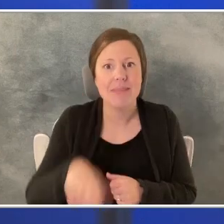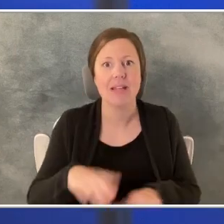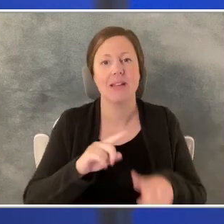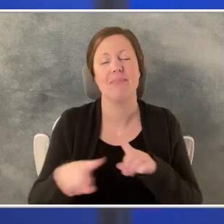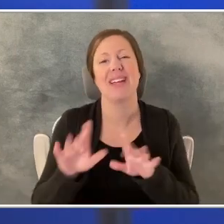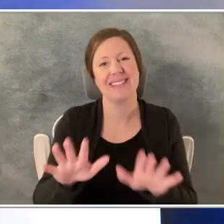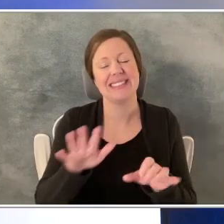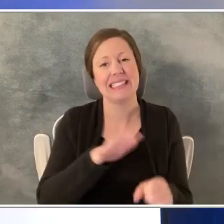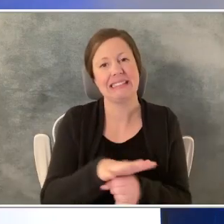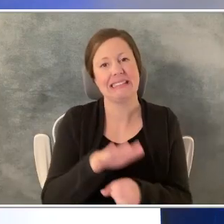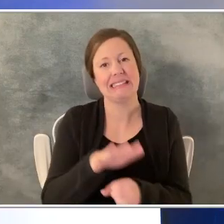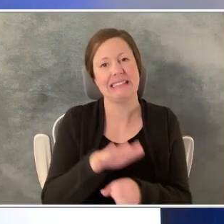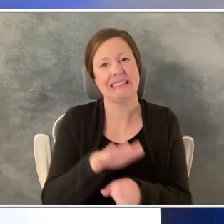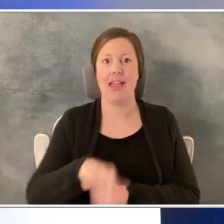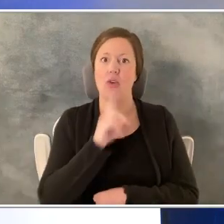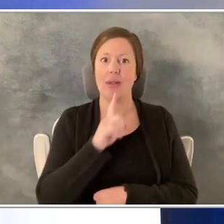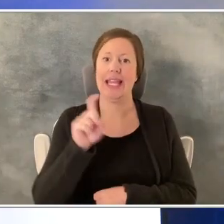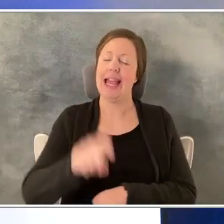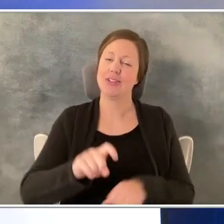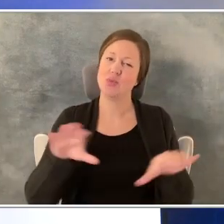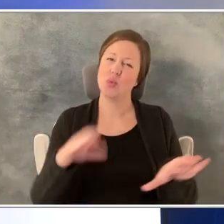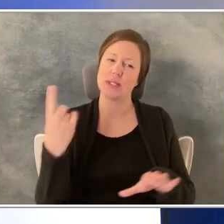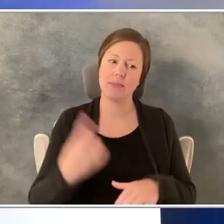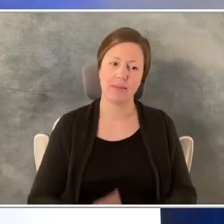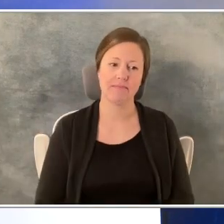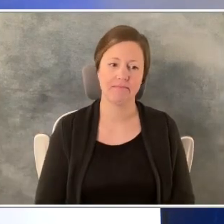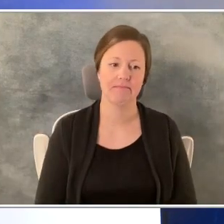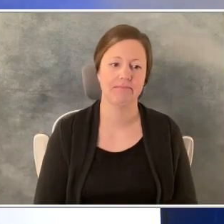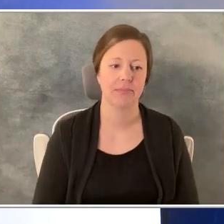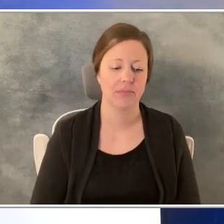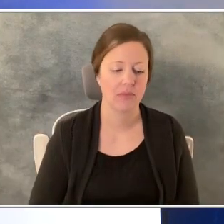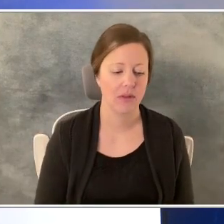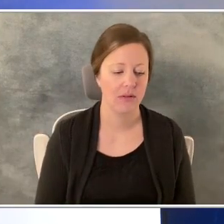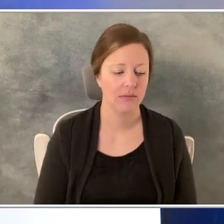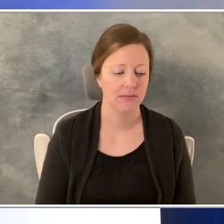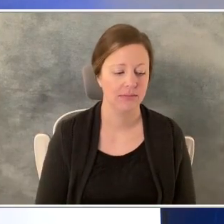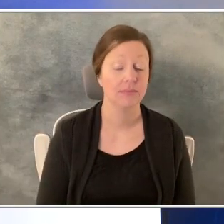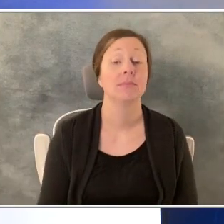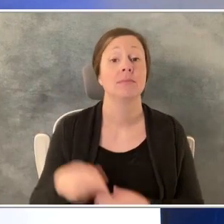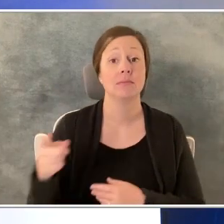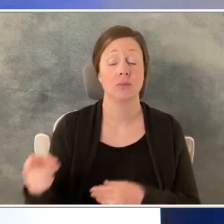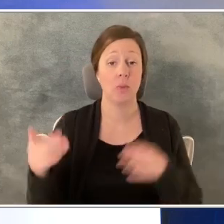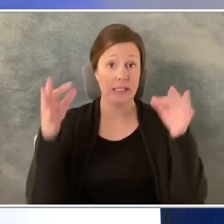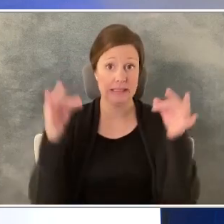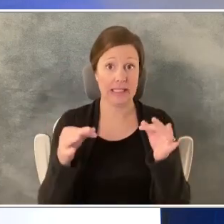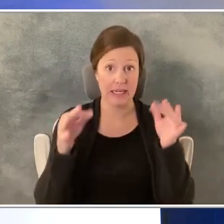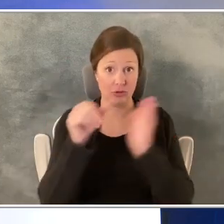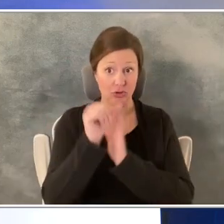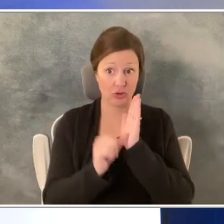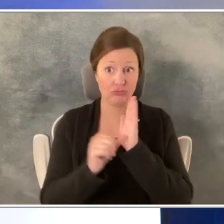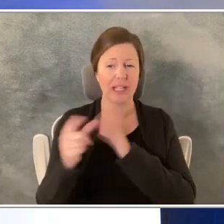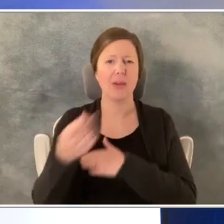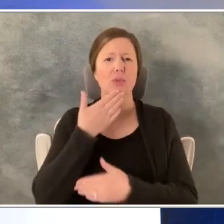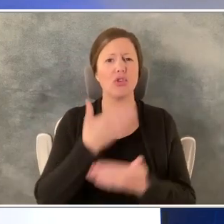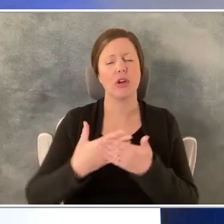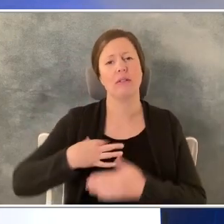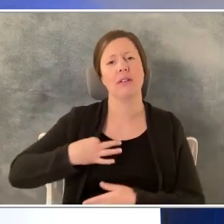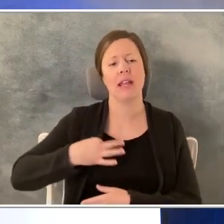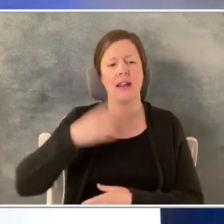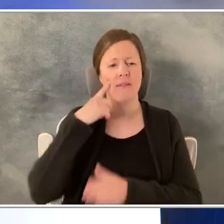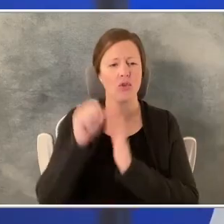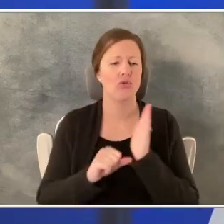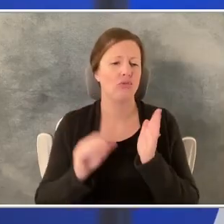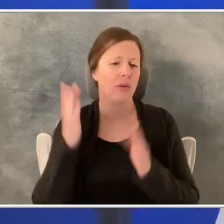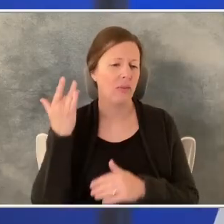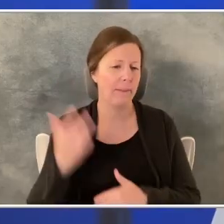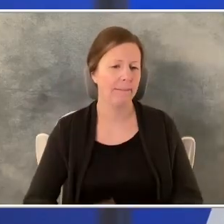something. So there's options. Yes. He chose surgery. What made him a good candidate for surgery? Well, I mean,